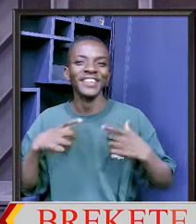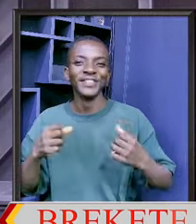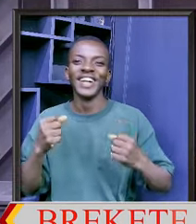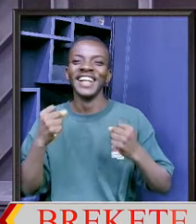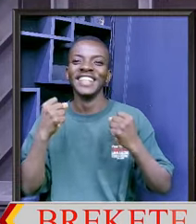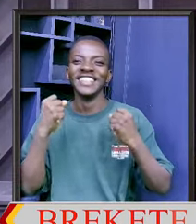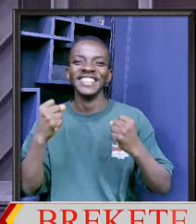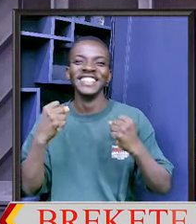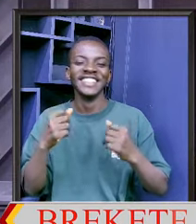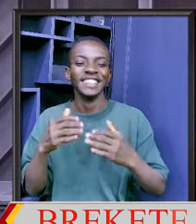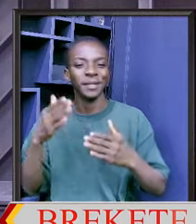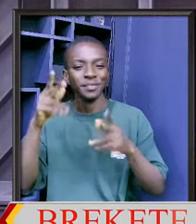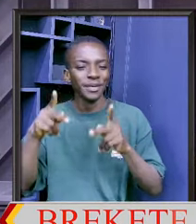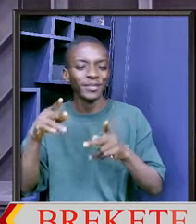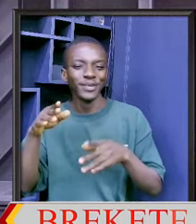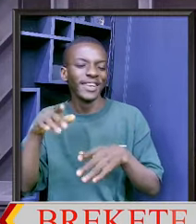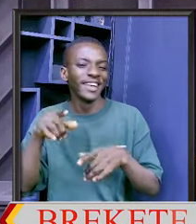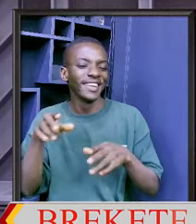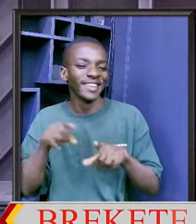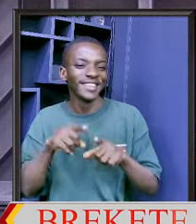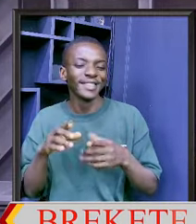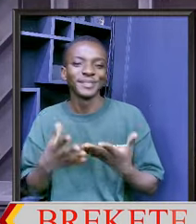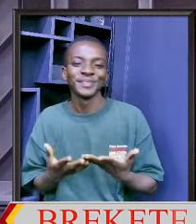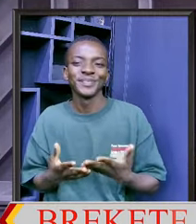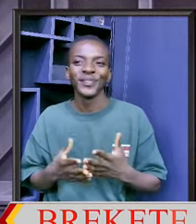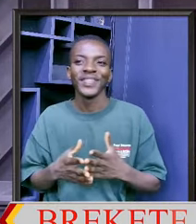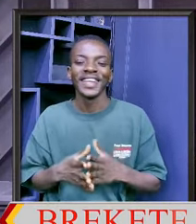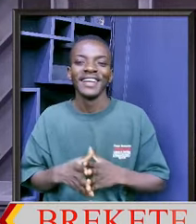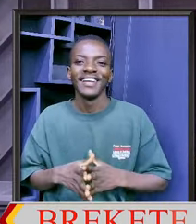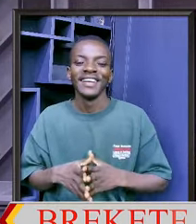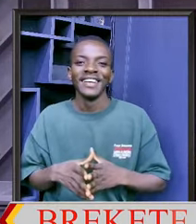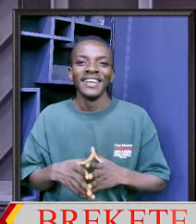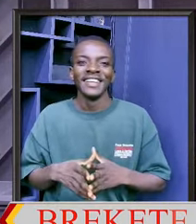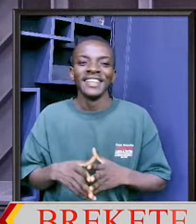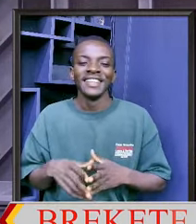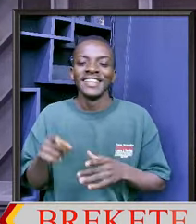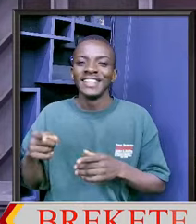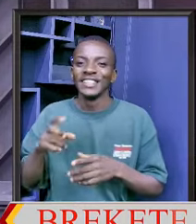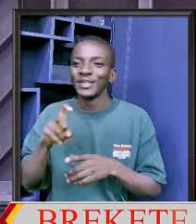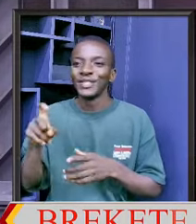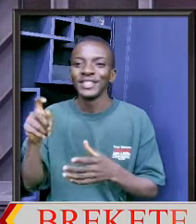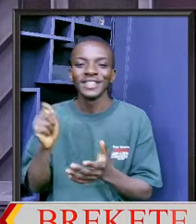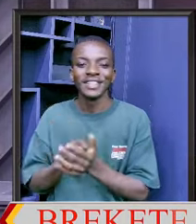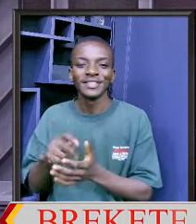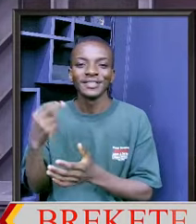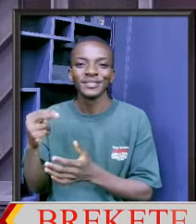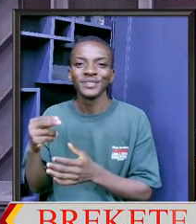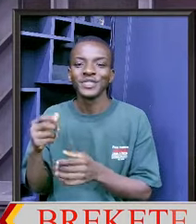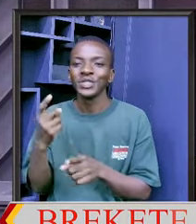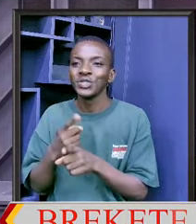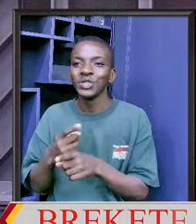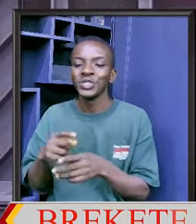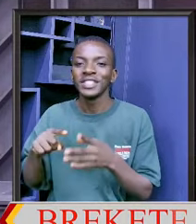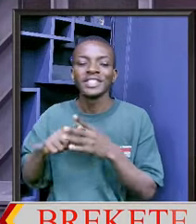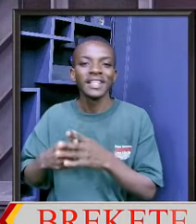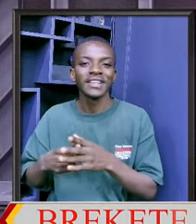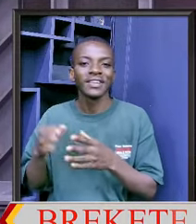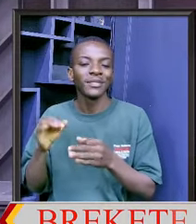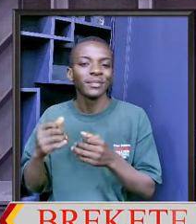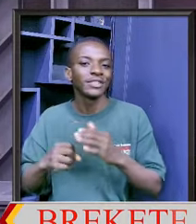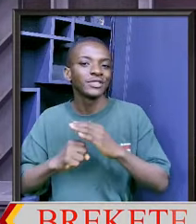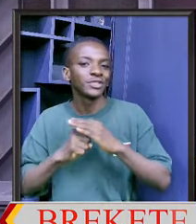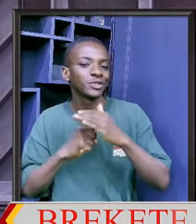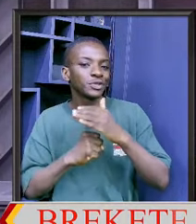of energy. You know, people like you are. No, see, this 100,000 naira is just the beginning of